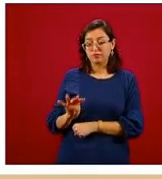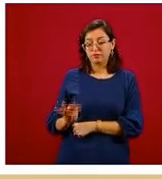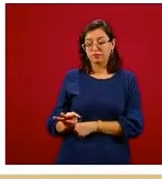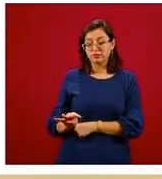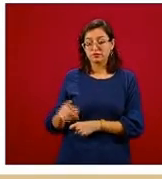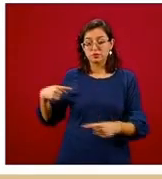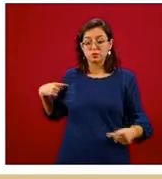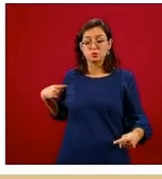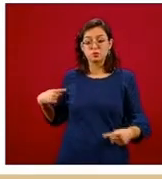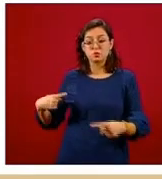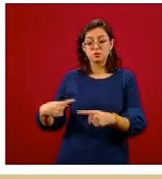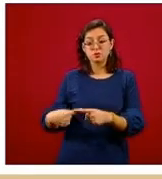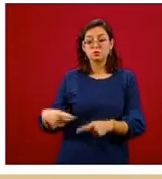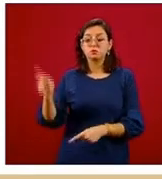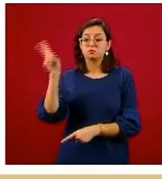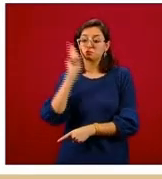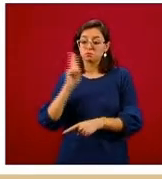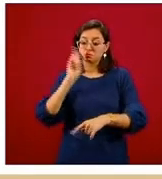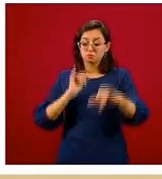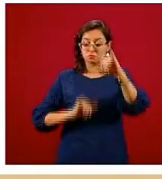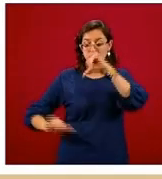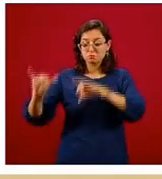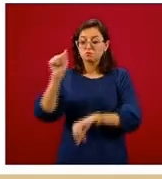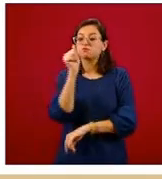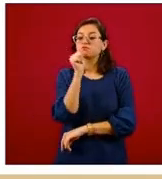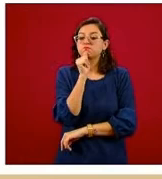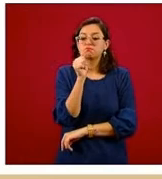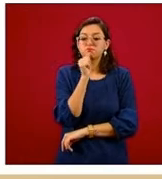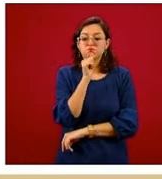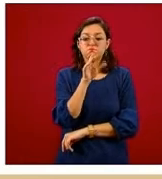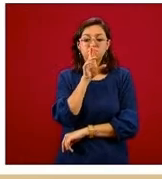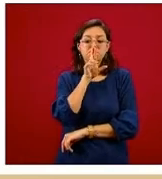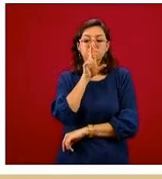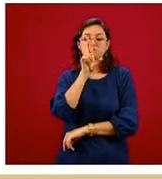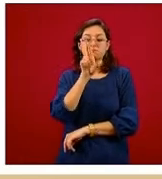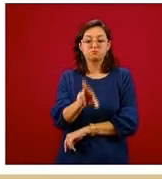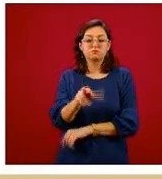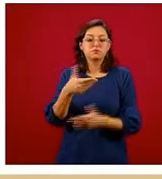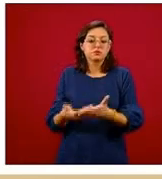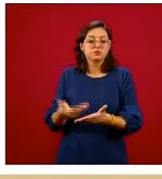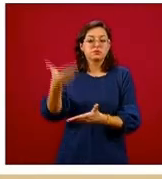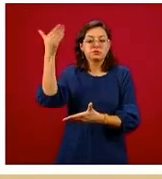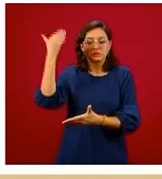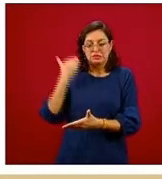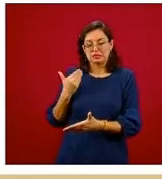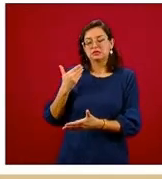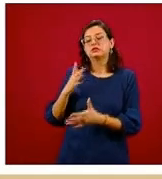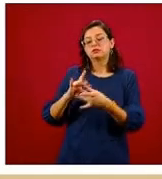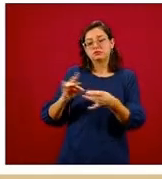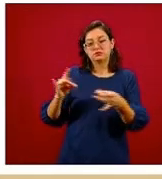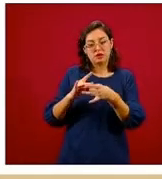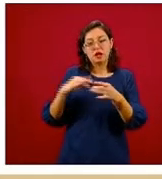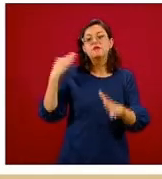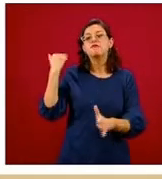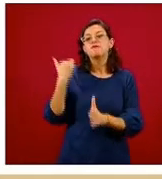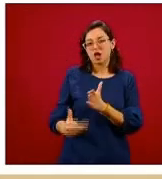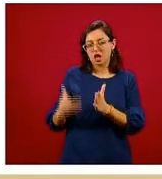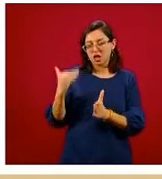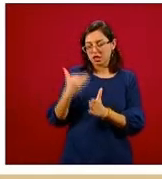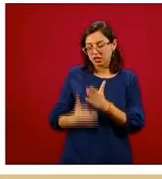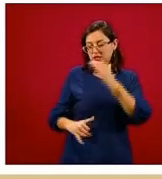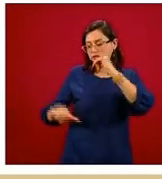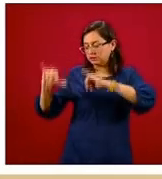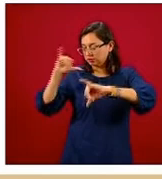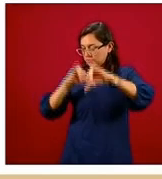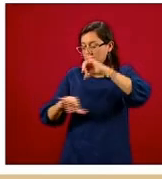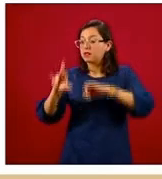are closing week number 19. That's why we see that this is having the list of tests processed, and we